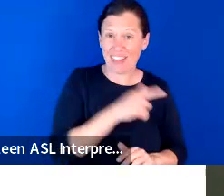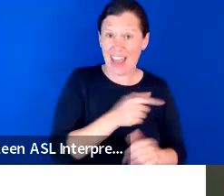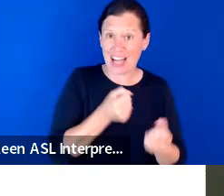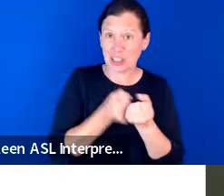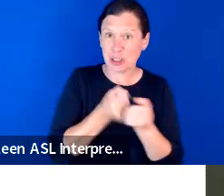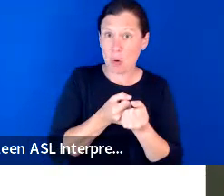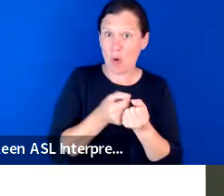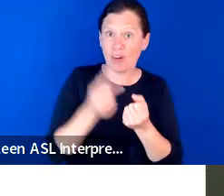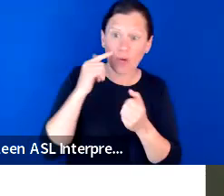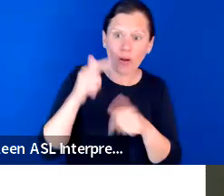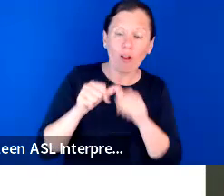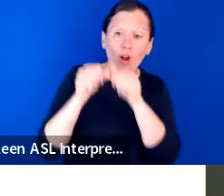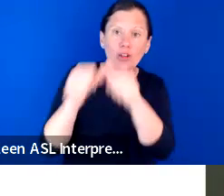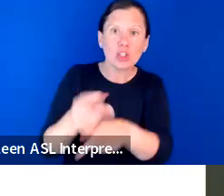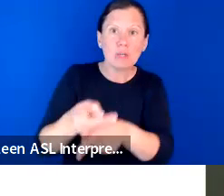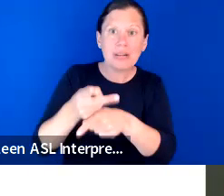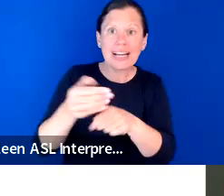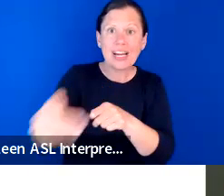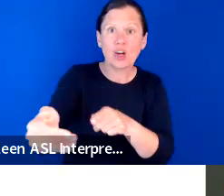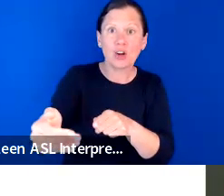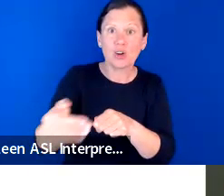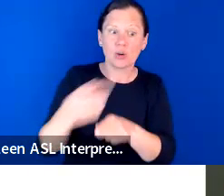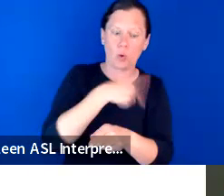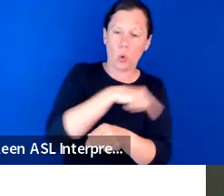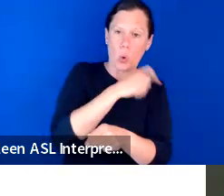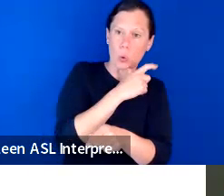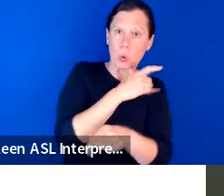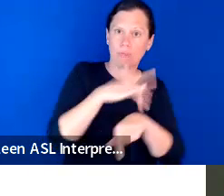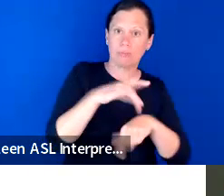delivering long-term care and family support services.